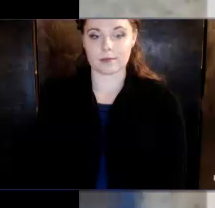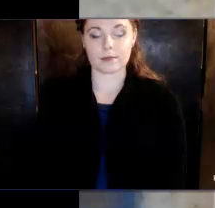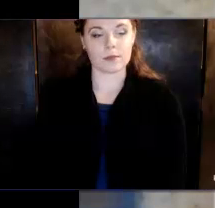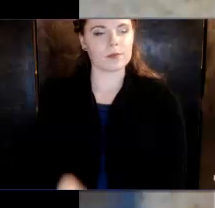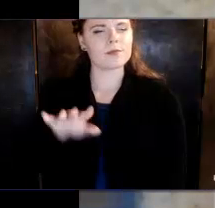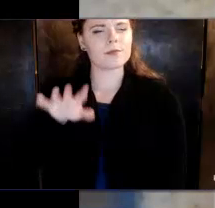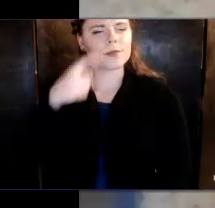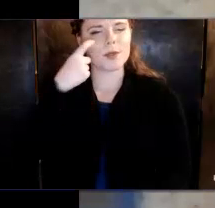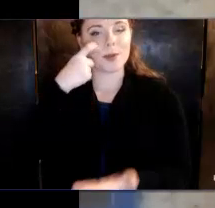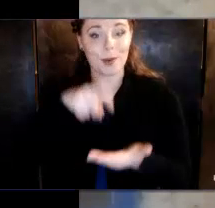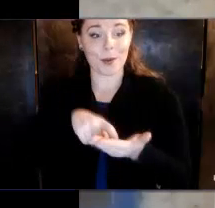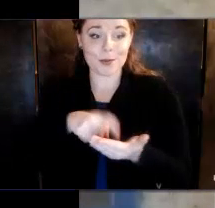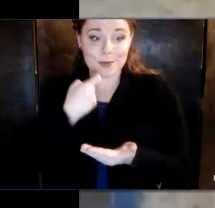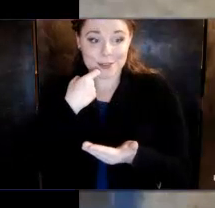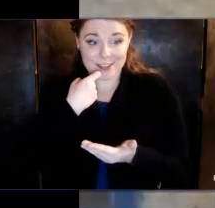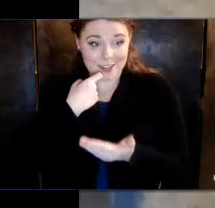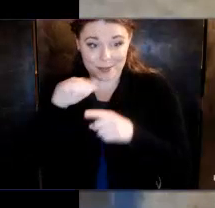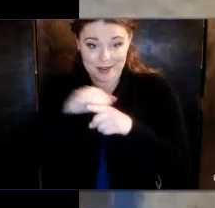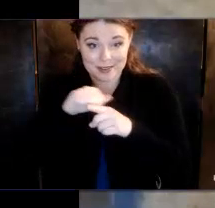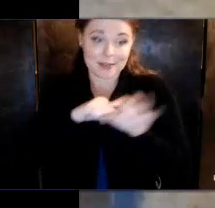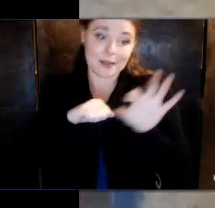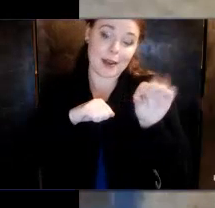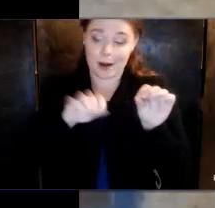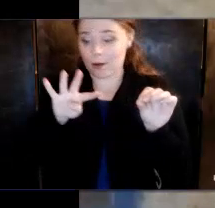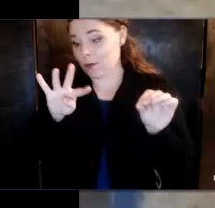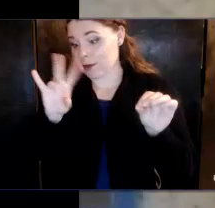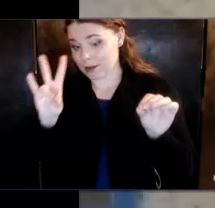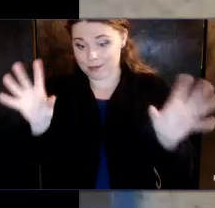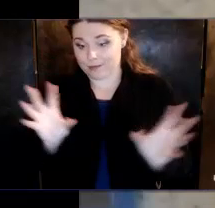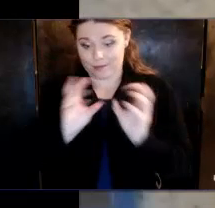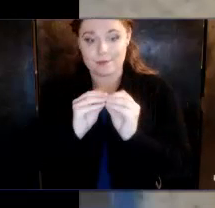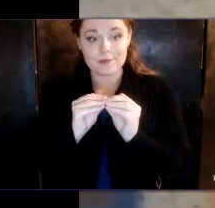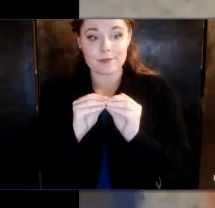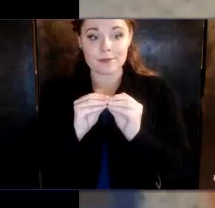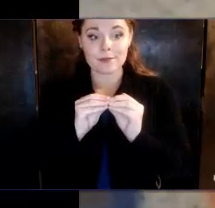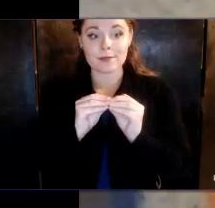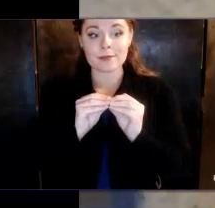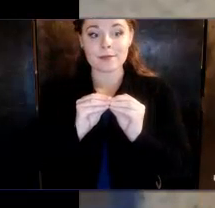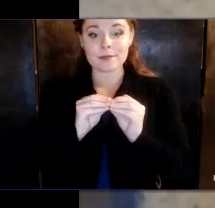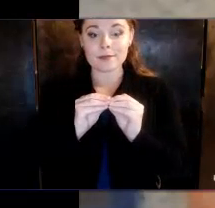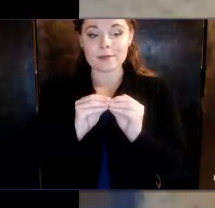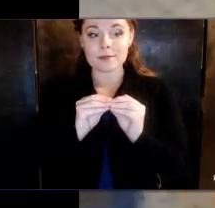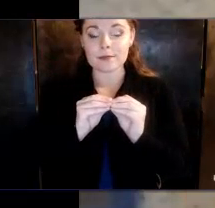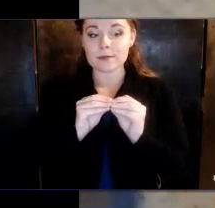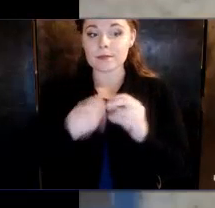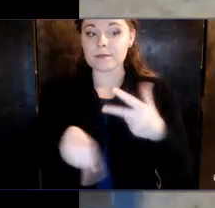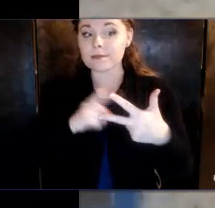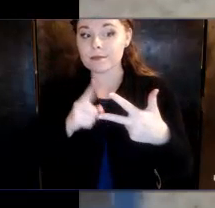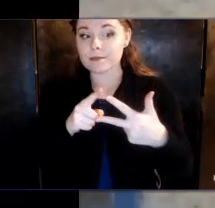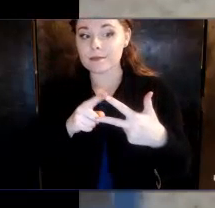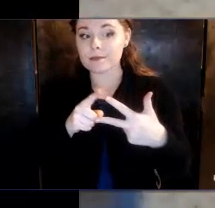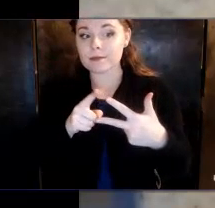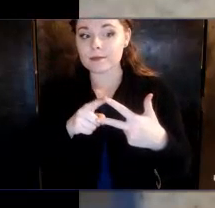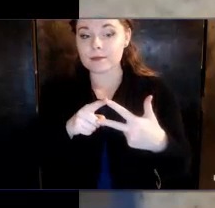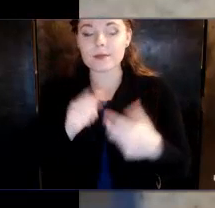You'll notice that's what we did here. 90 plus 47 was 137 degrees. Step 2 is to take